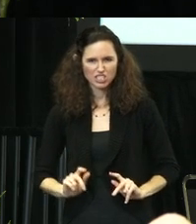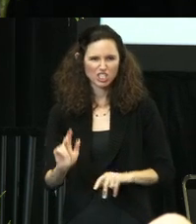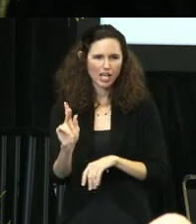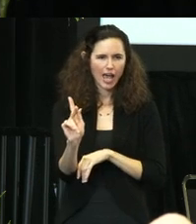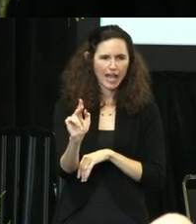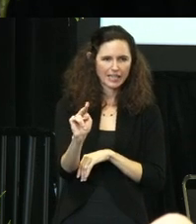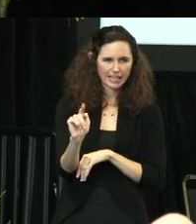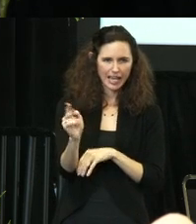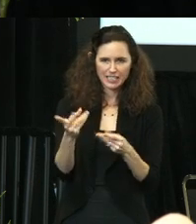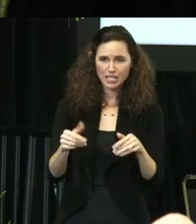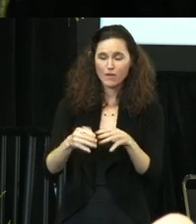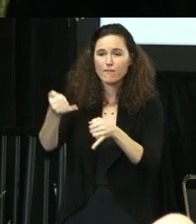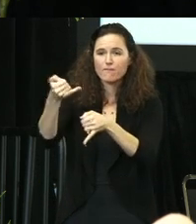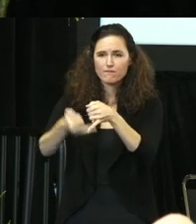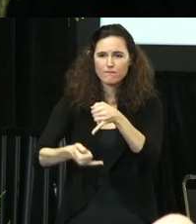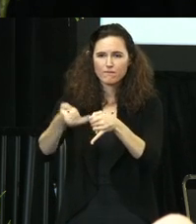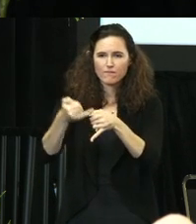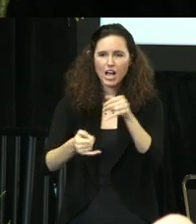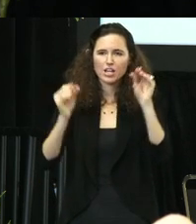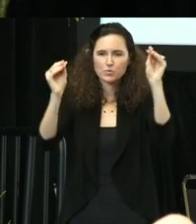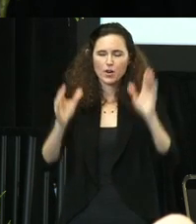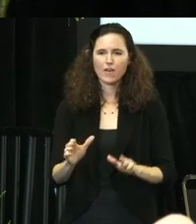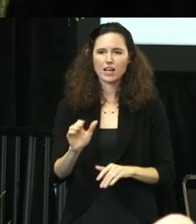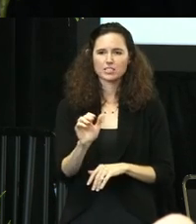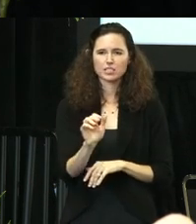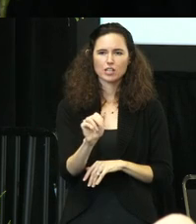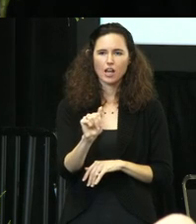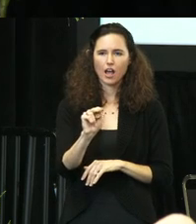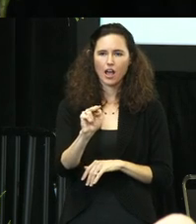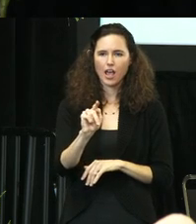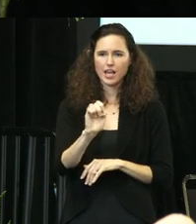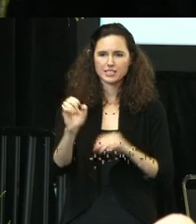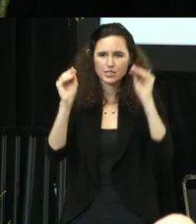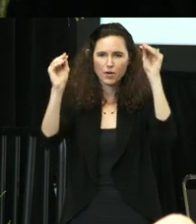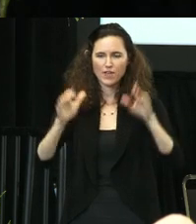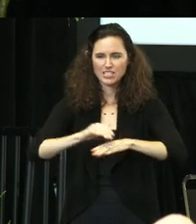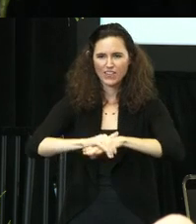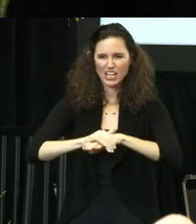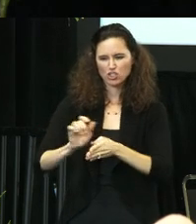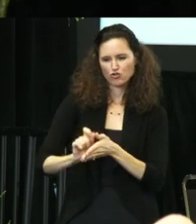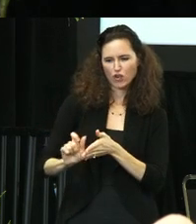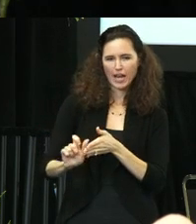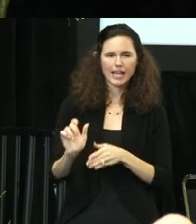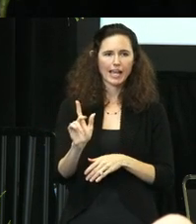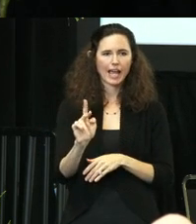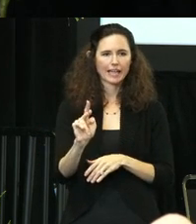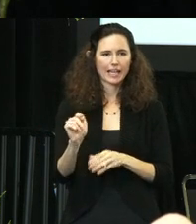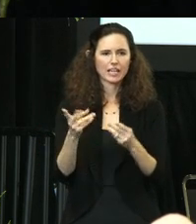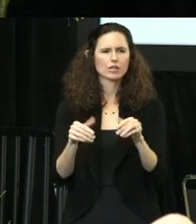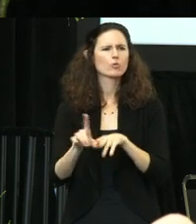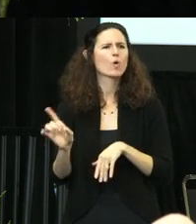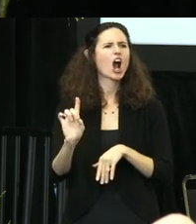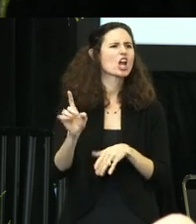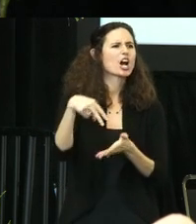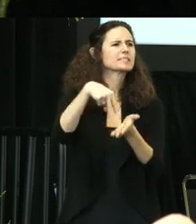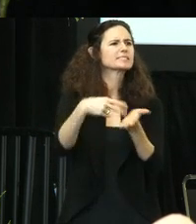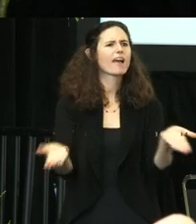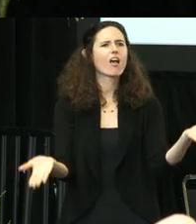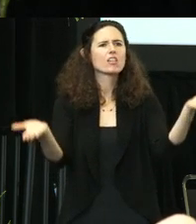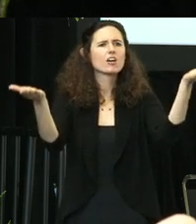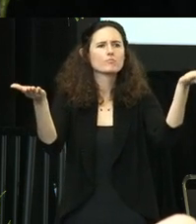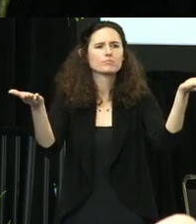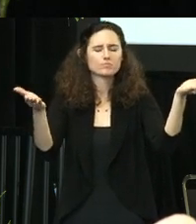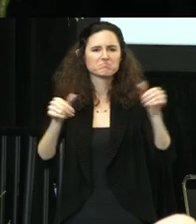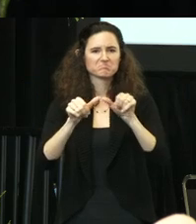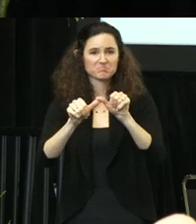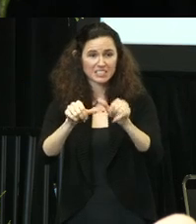Kent campus, and finally, Professor Audrey Ante, the professor of English and writing at Kent campus. Where are y'all? Can you stand up and stay standing